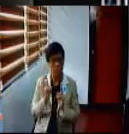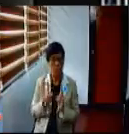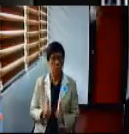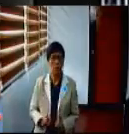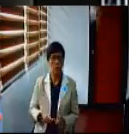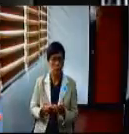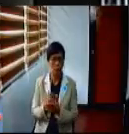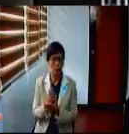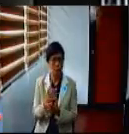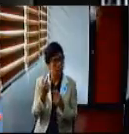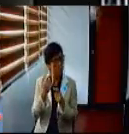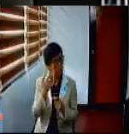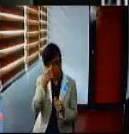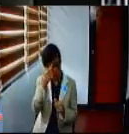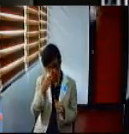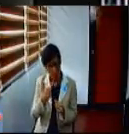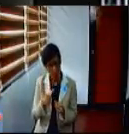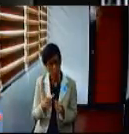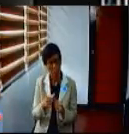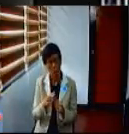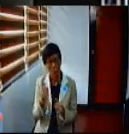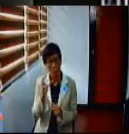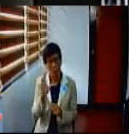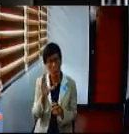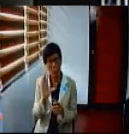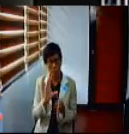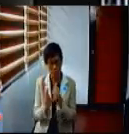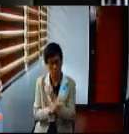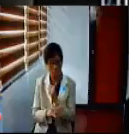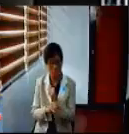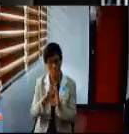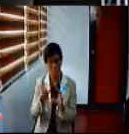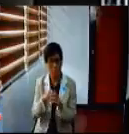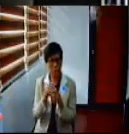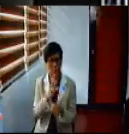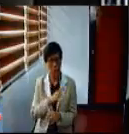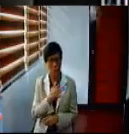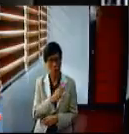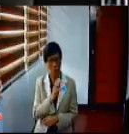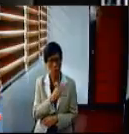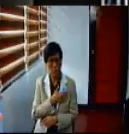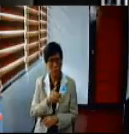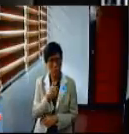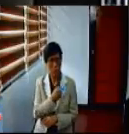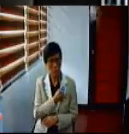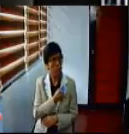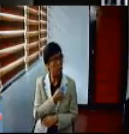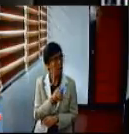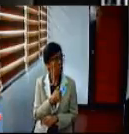fact, there are a number of countries, including Canada and other countries, where the state